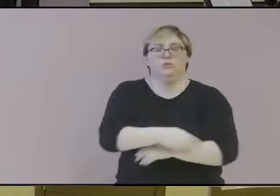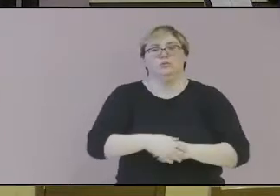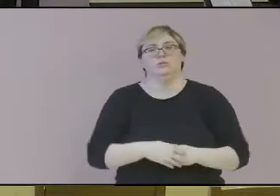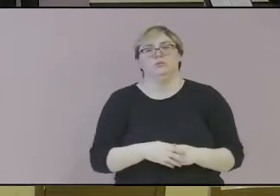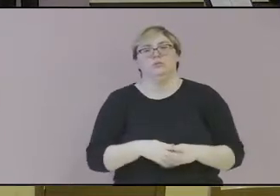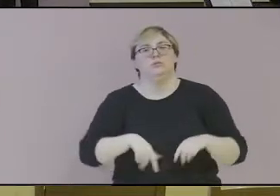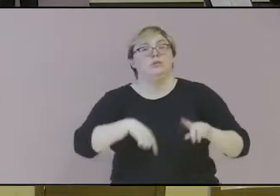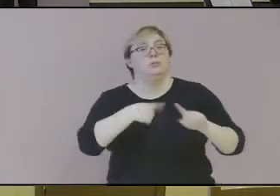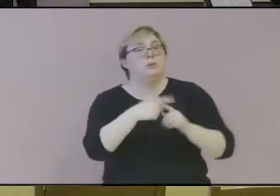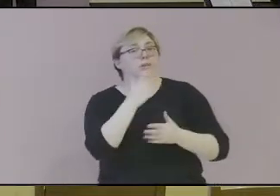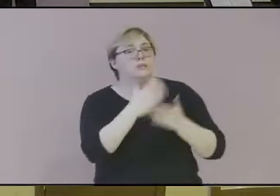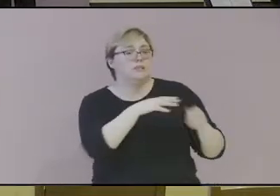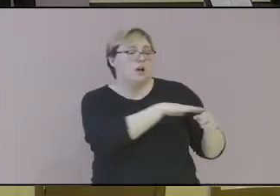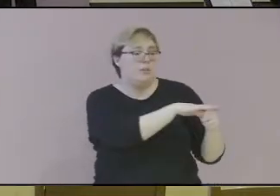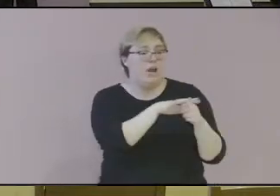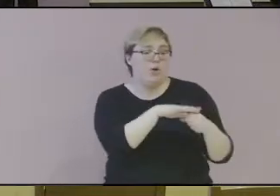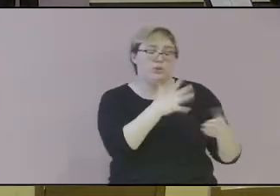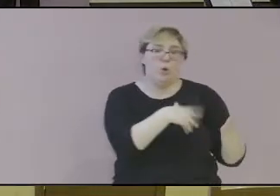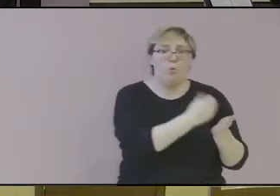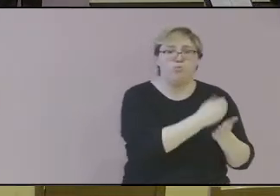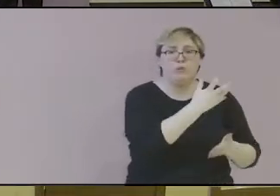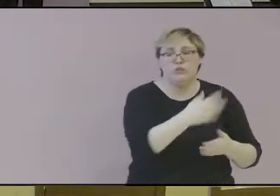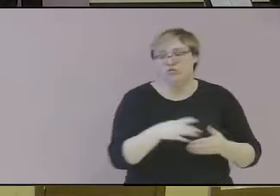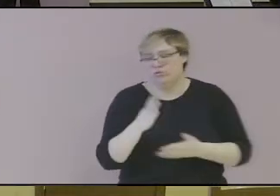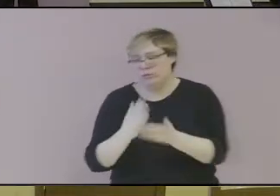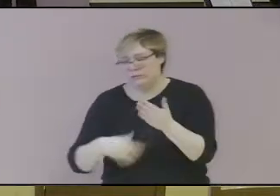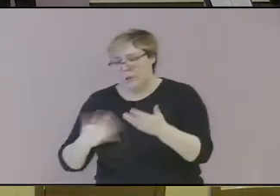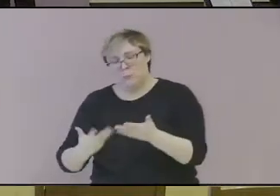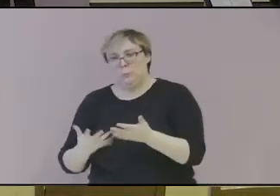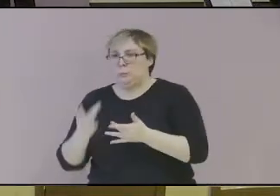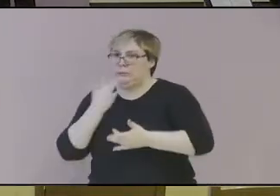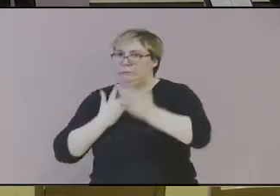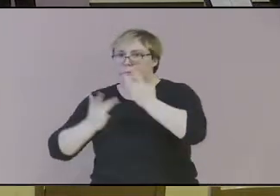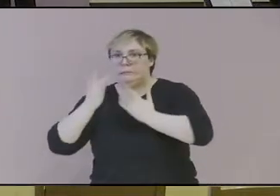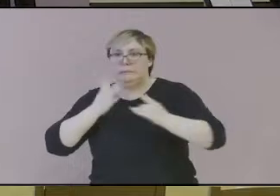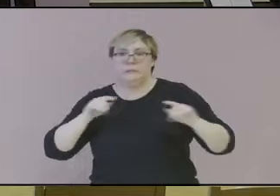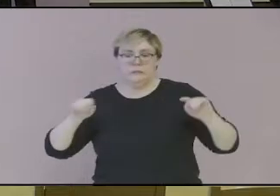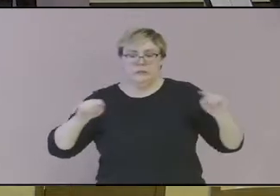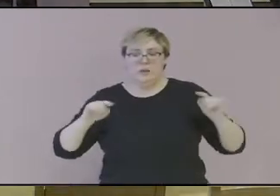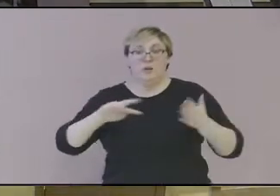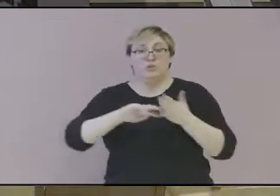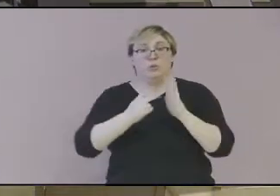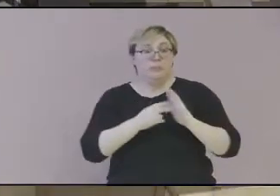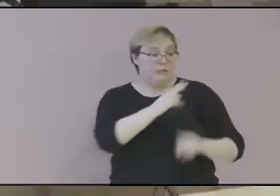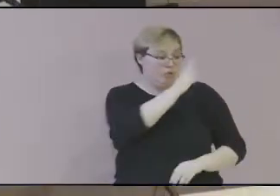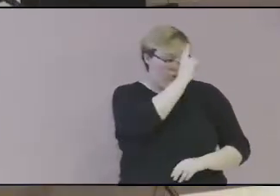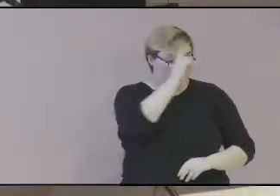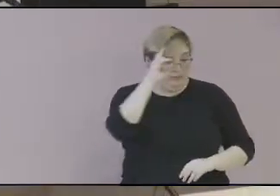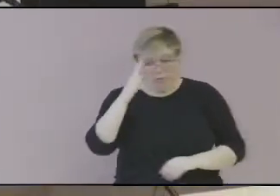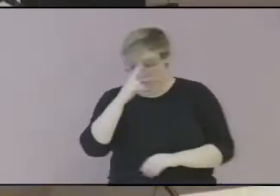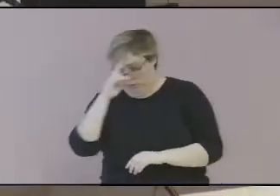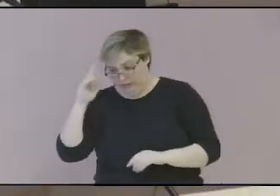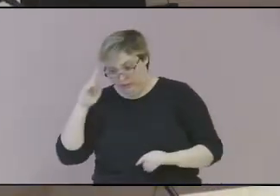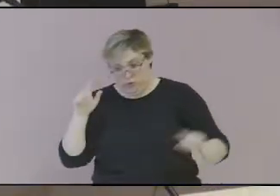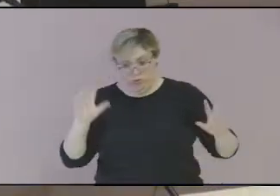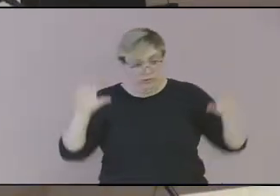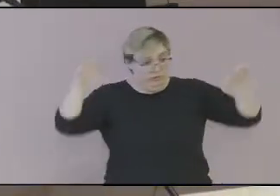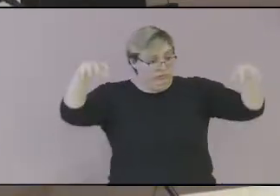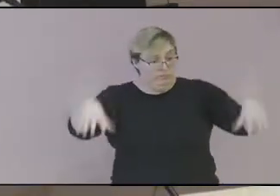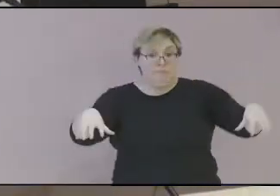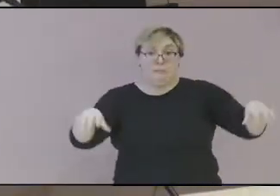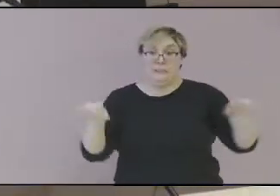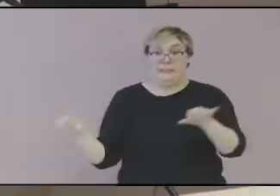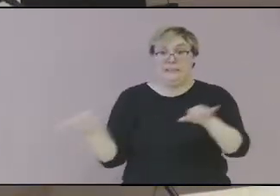code, mean that individual hospitals have unequal resources in the absence of state or national protocols